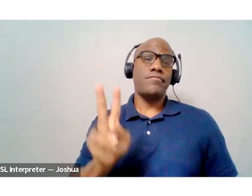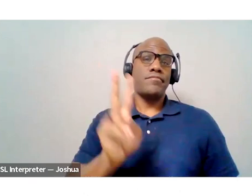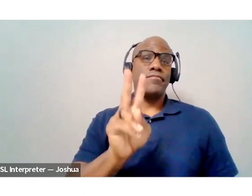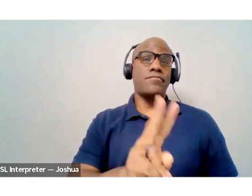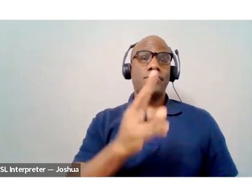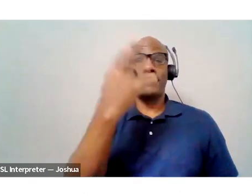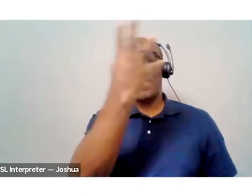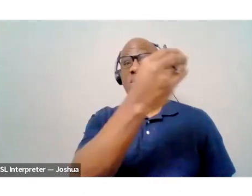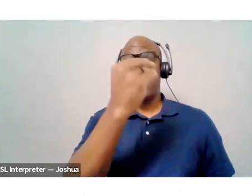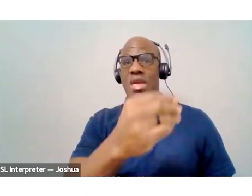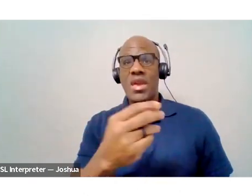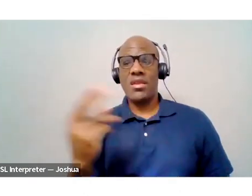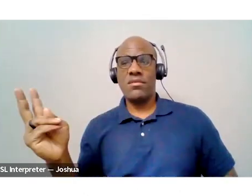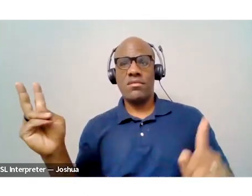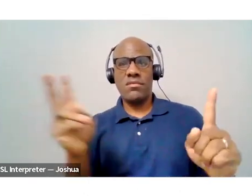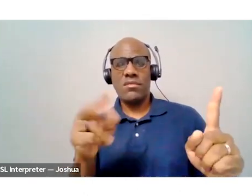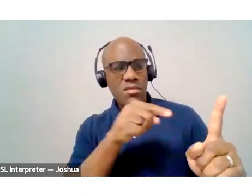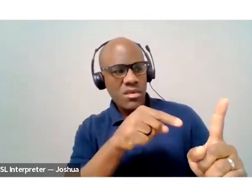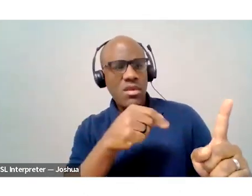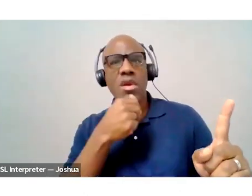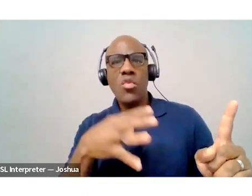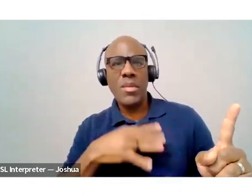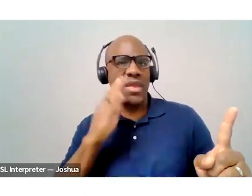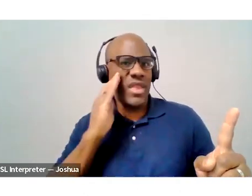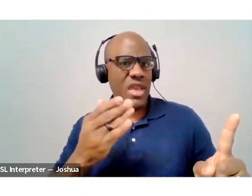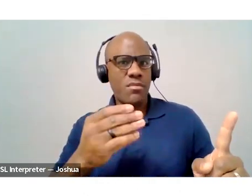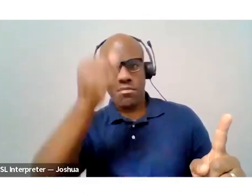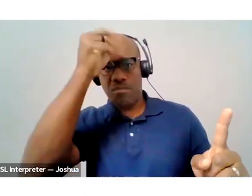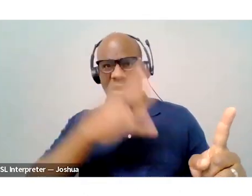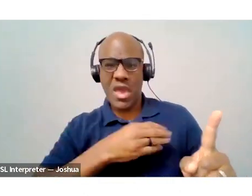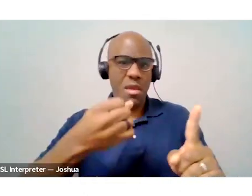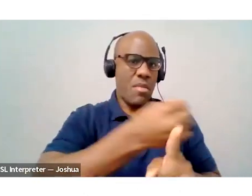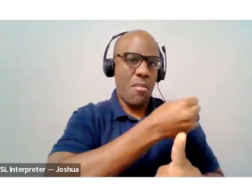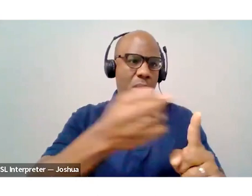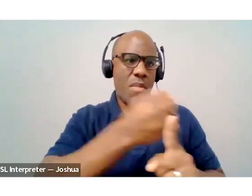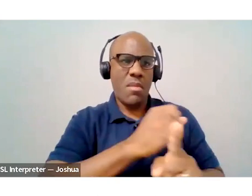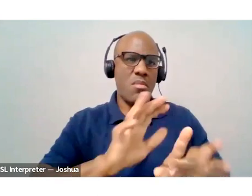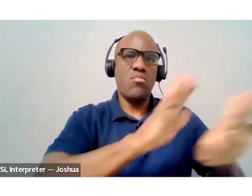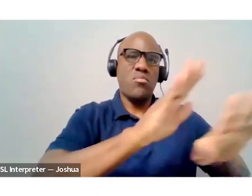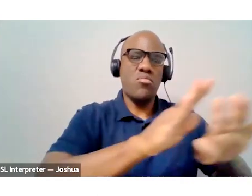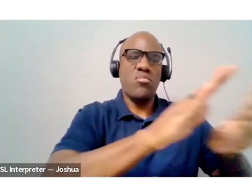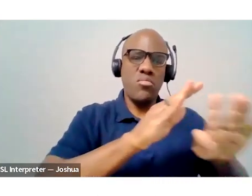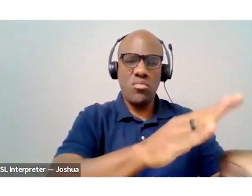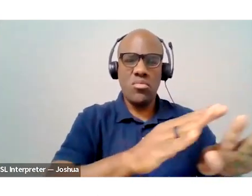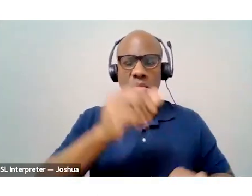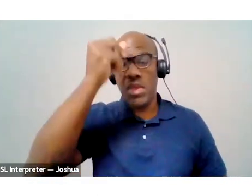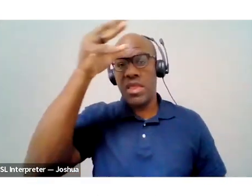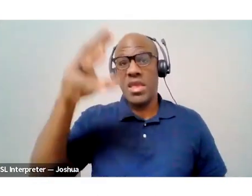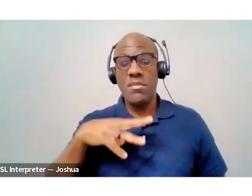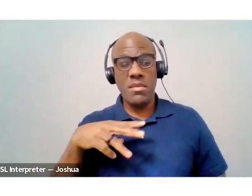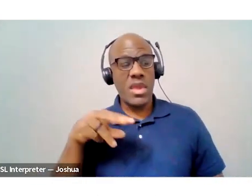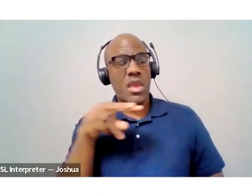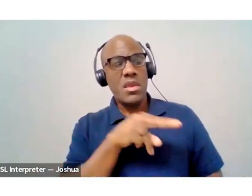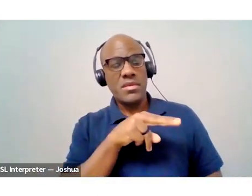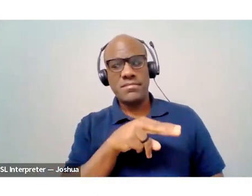possibly being assaulted by a man, and they intervene. And this is his analysis. It's kind of a flip that you would expect. You thought that